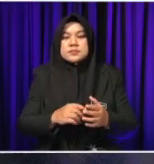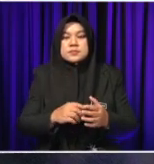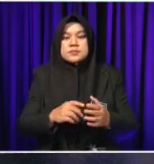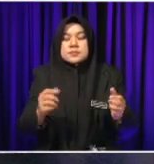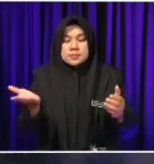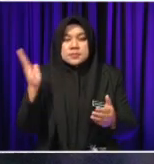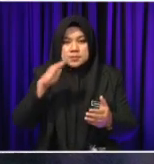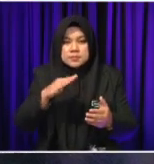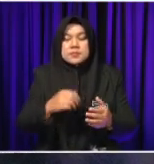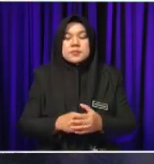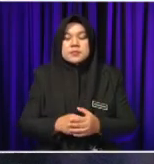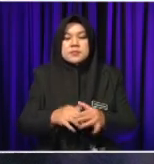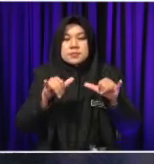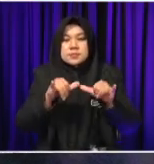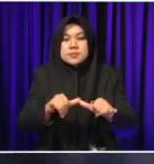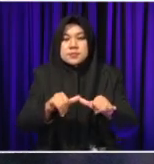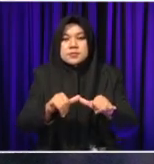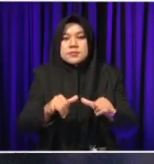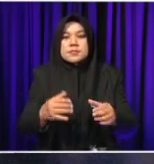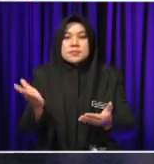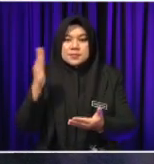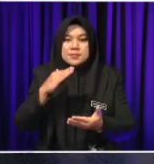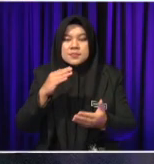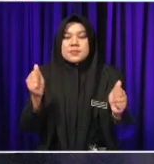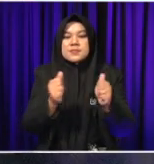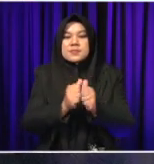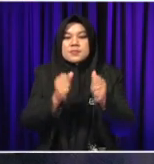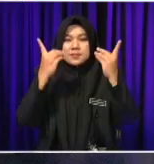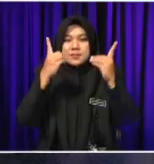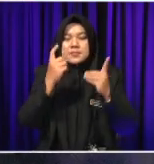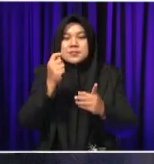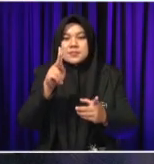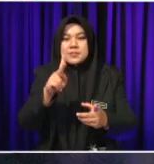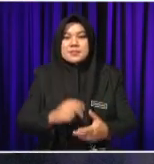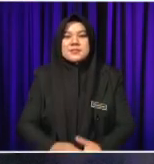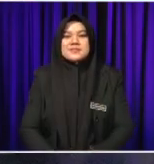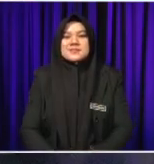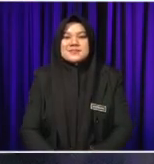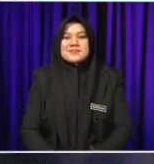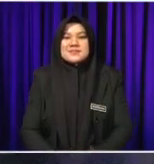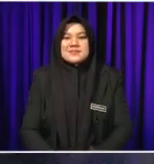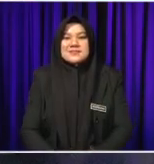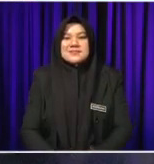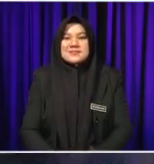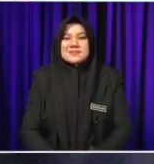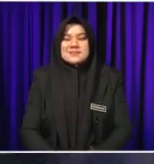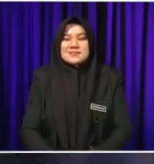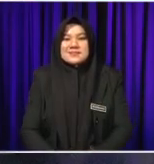for more of that. So stay tuned and we'll be right back here on EduwebTV KPM. Bye, see you when I see